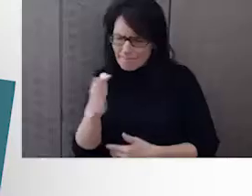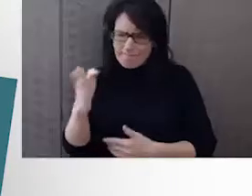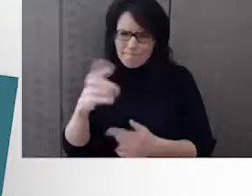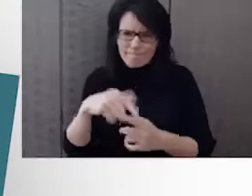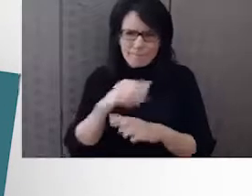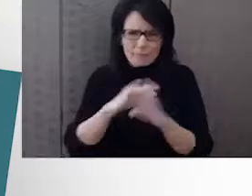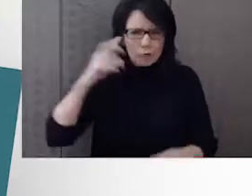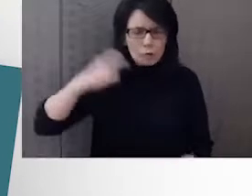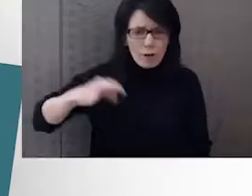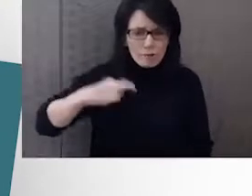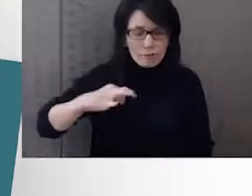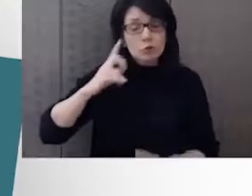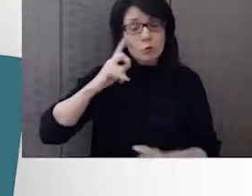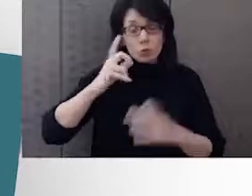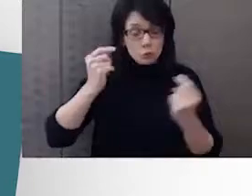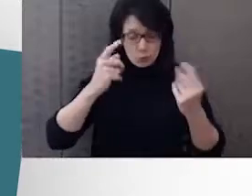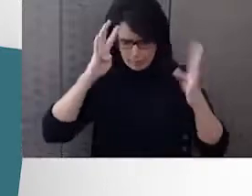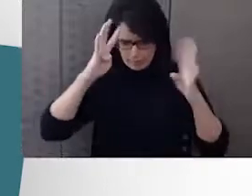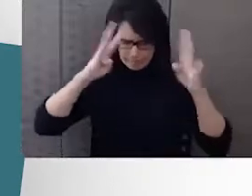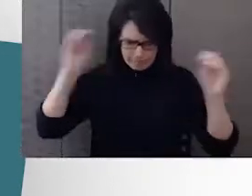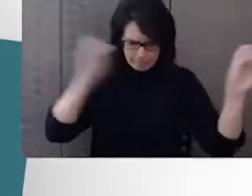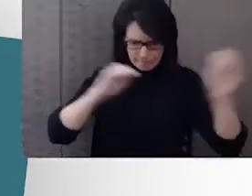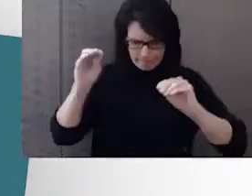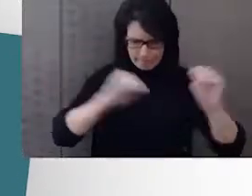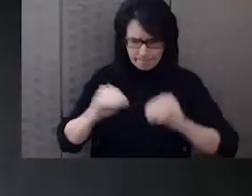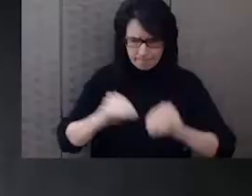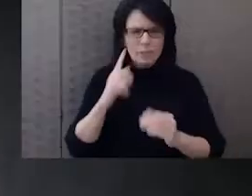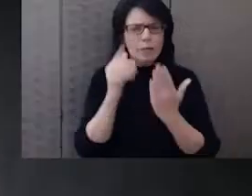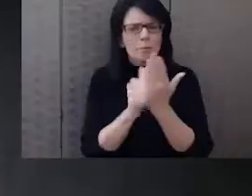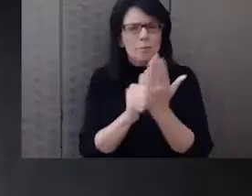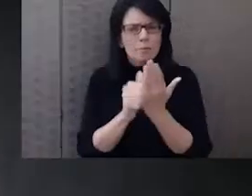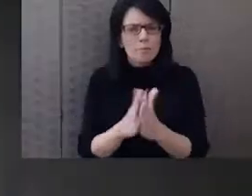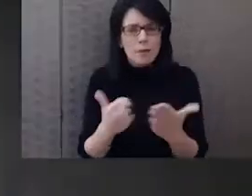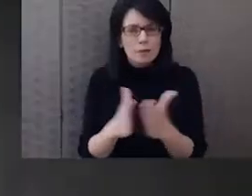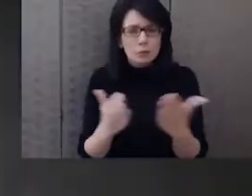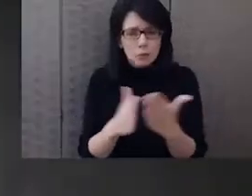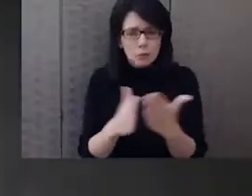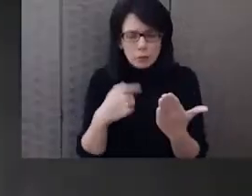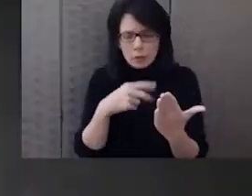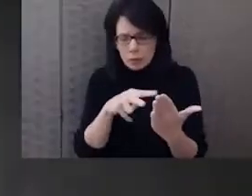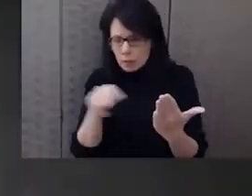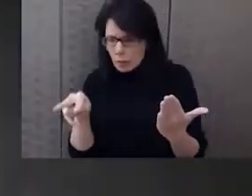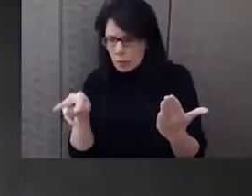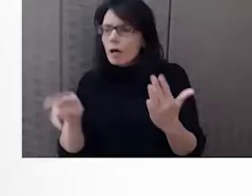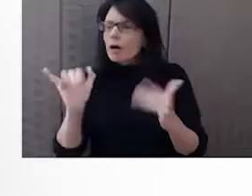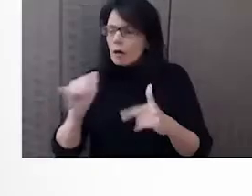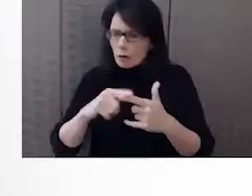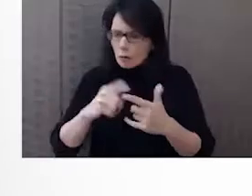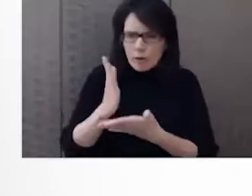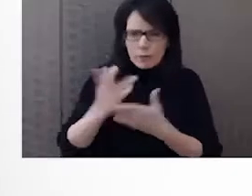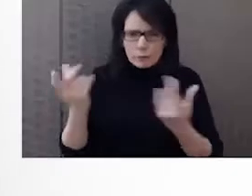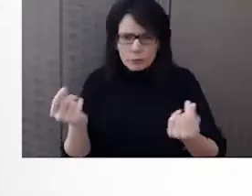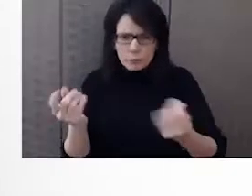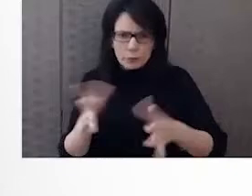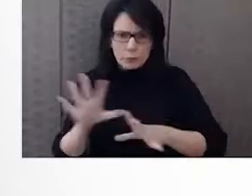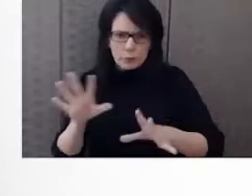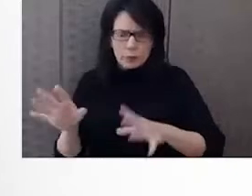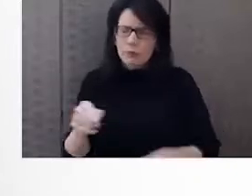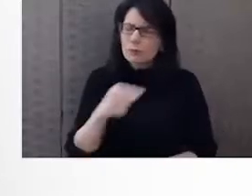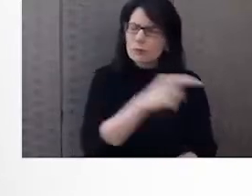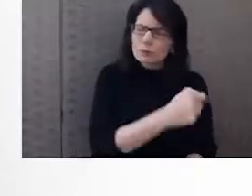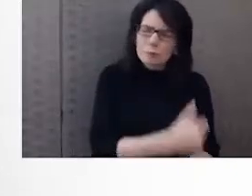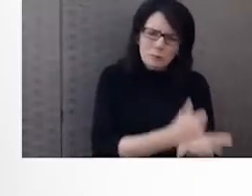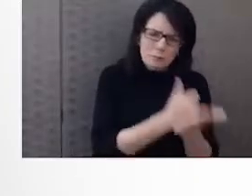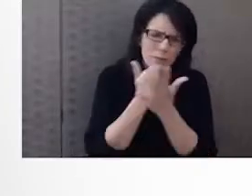facing. We put together this manual and from there things just started to grow. NILPI has been working with me around the clock to try and shape webinars